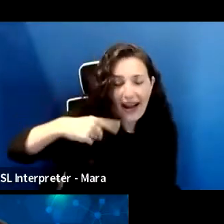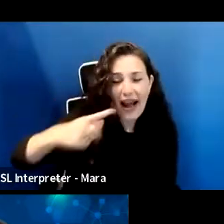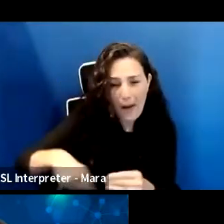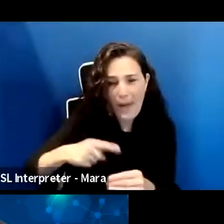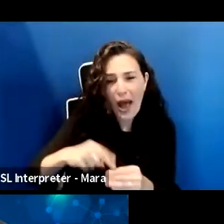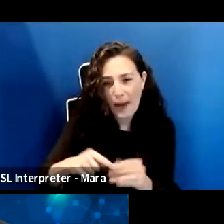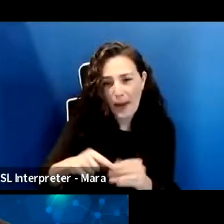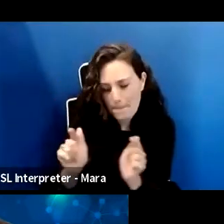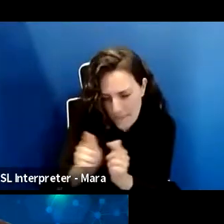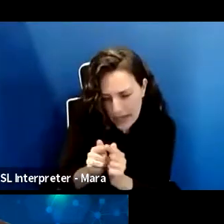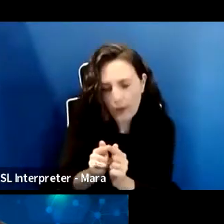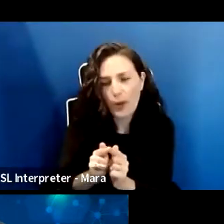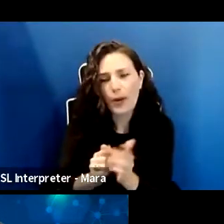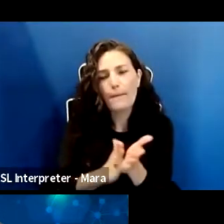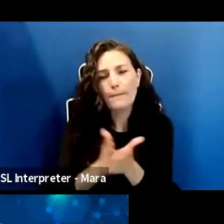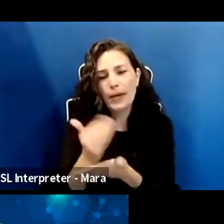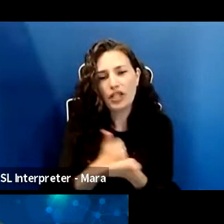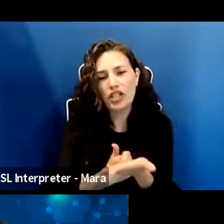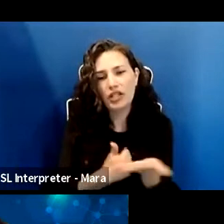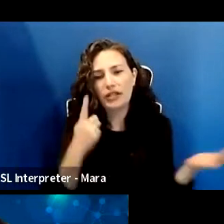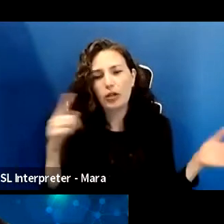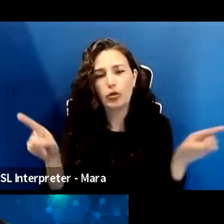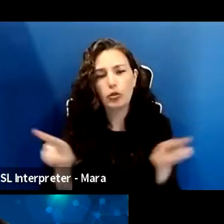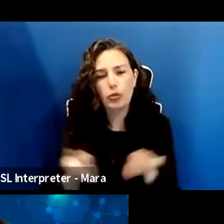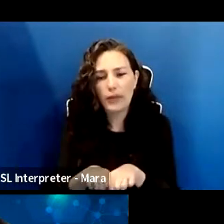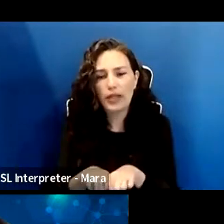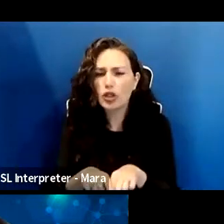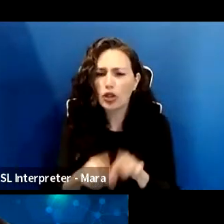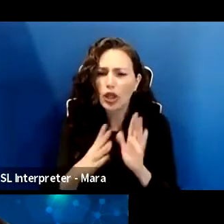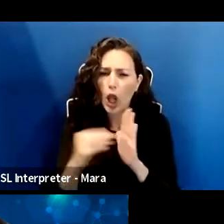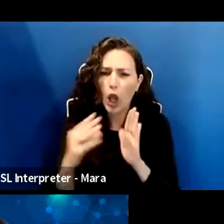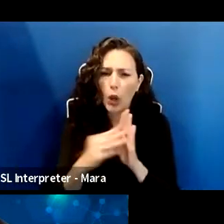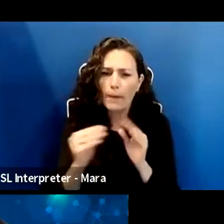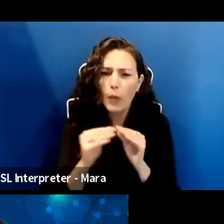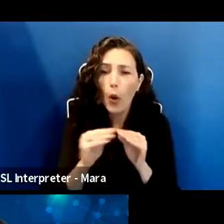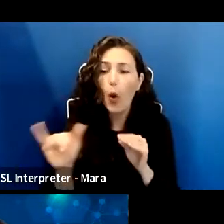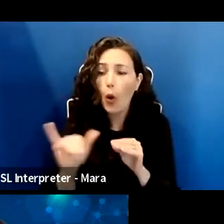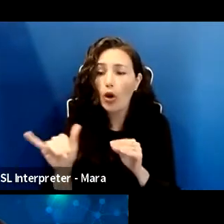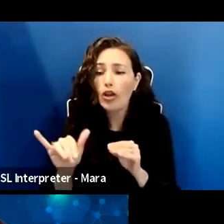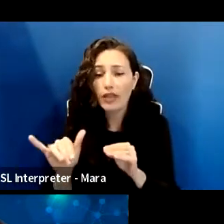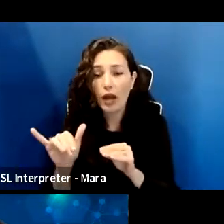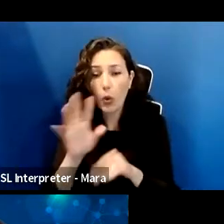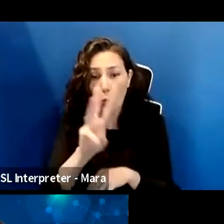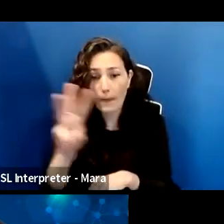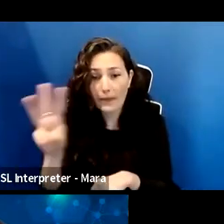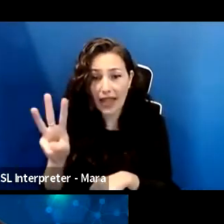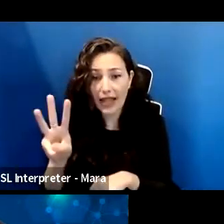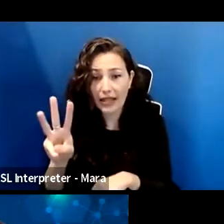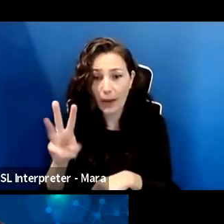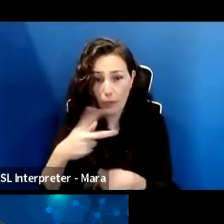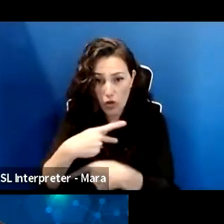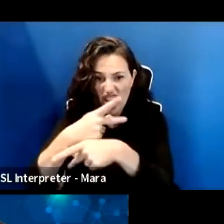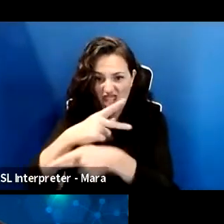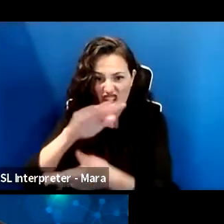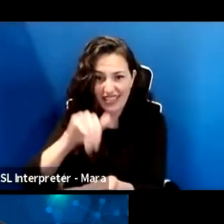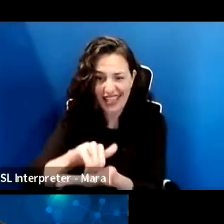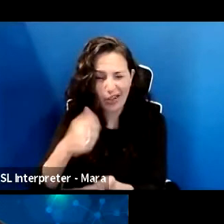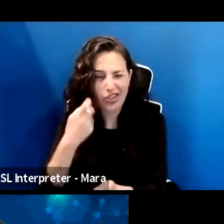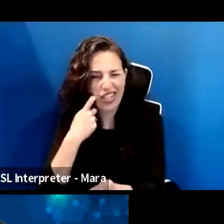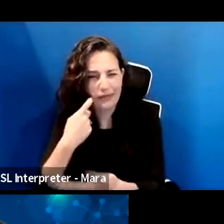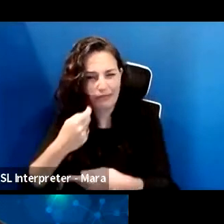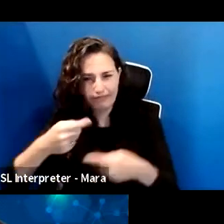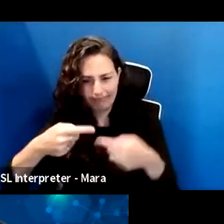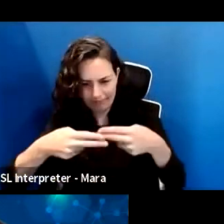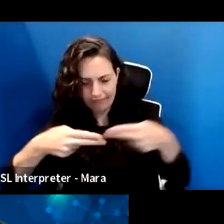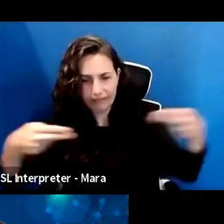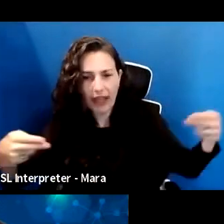really dig in and learn more about that. Or that website that Lorna just mentioned, the Production Center. There's a whole page about the micro